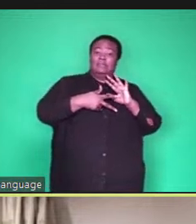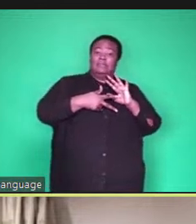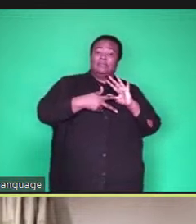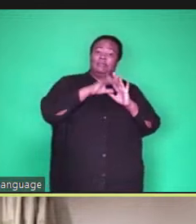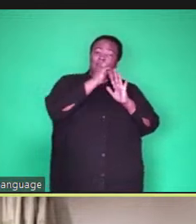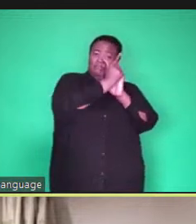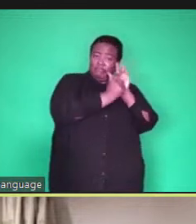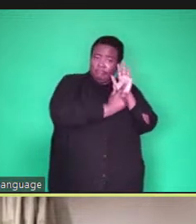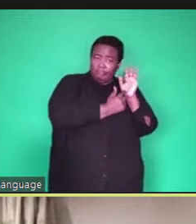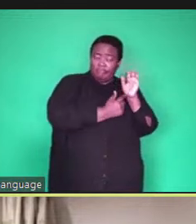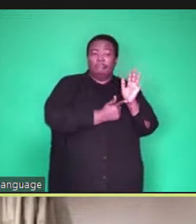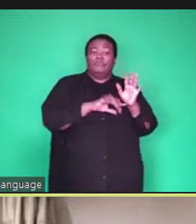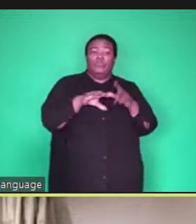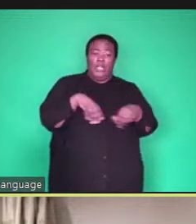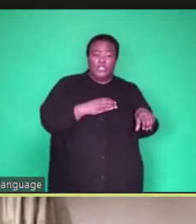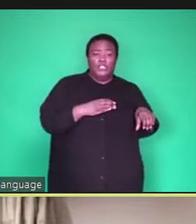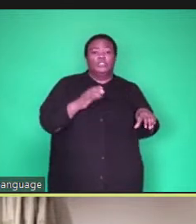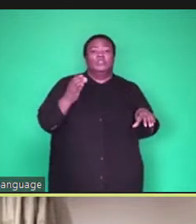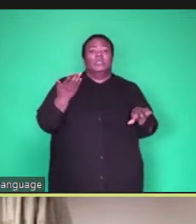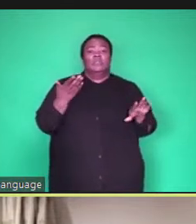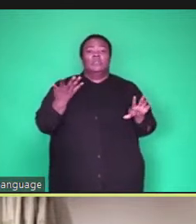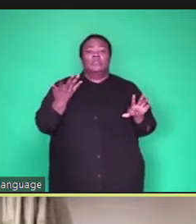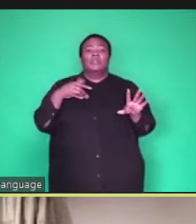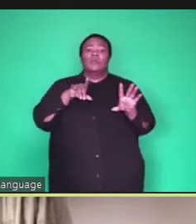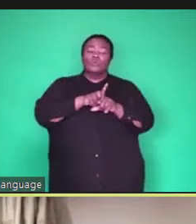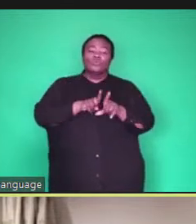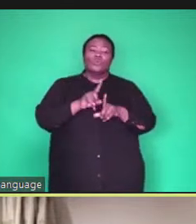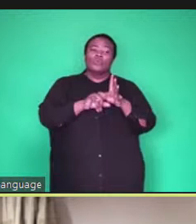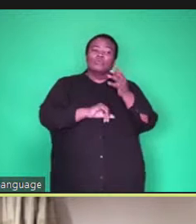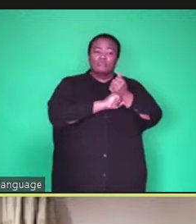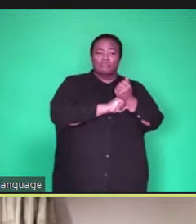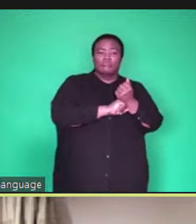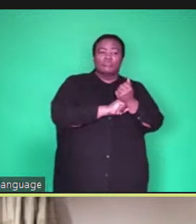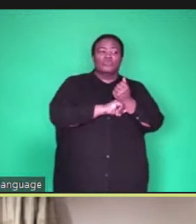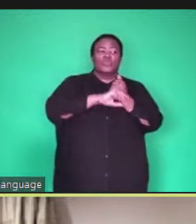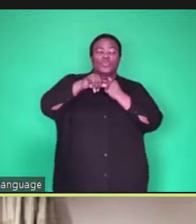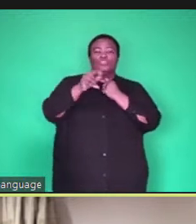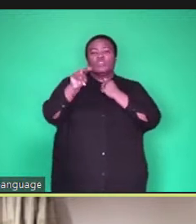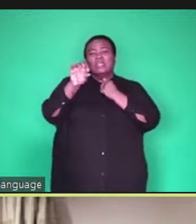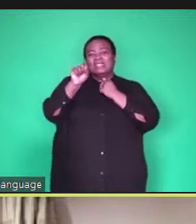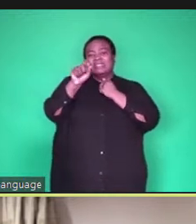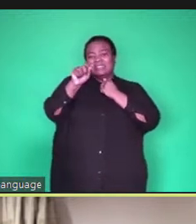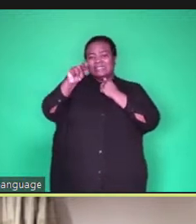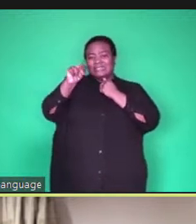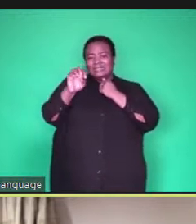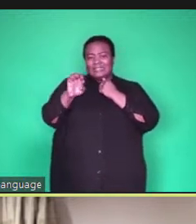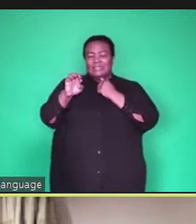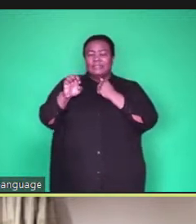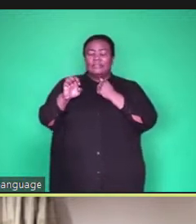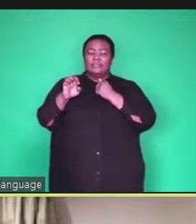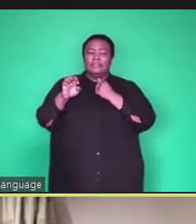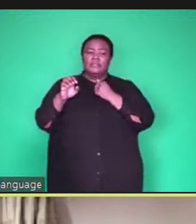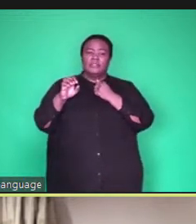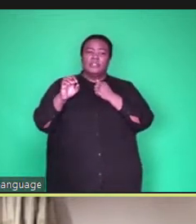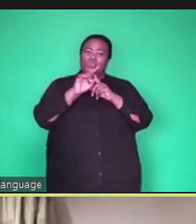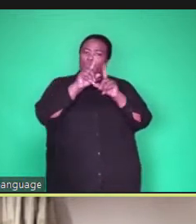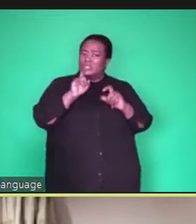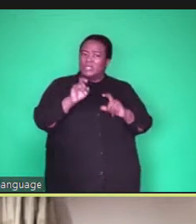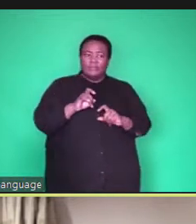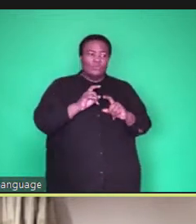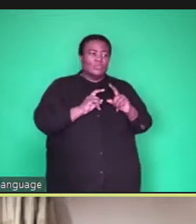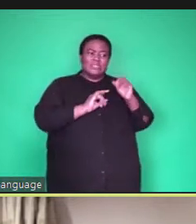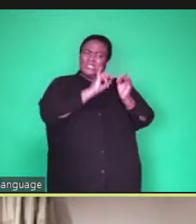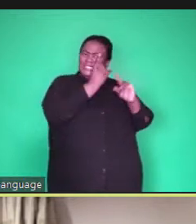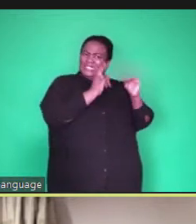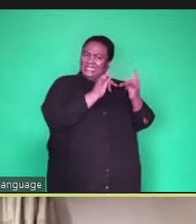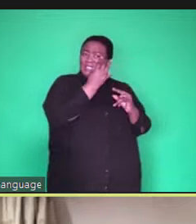climate action. And I would probably boost on Justin's question where he says, do cities even have migration policies?